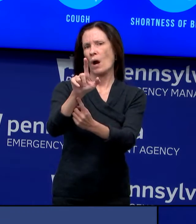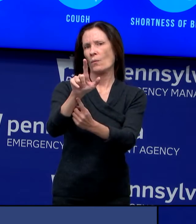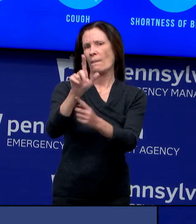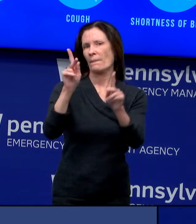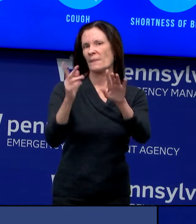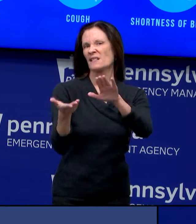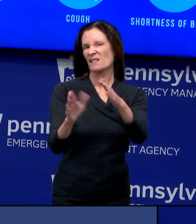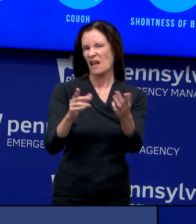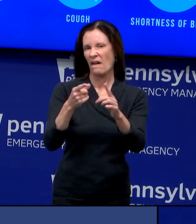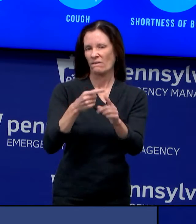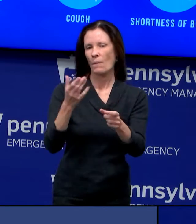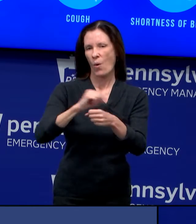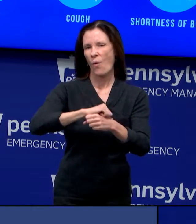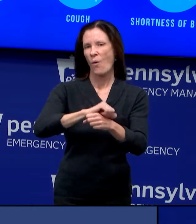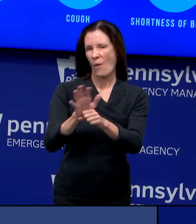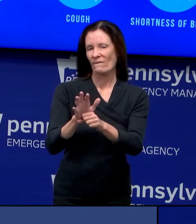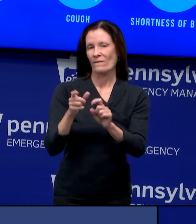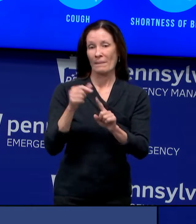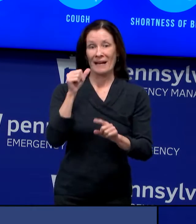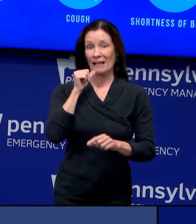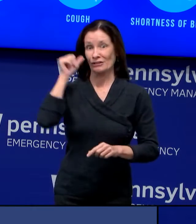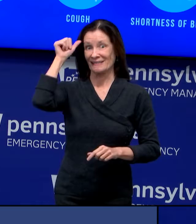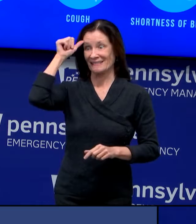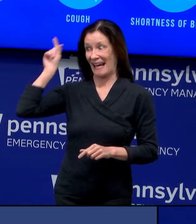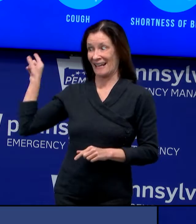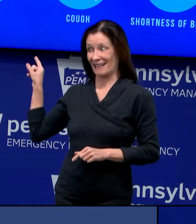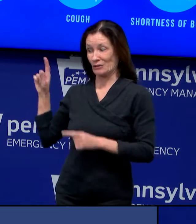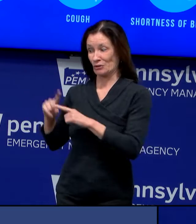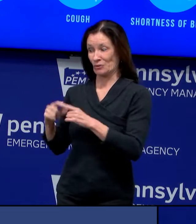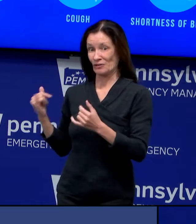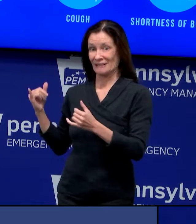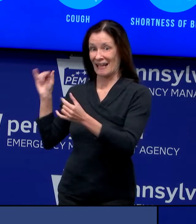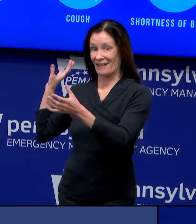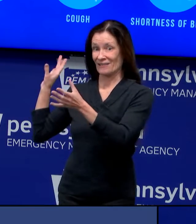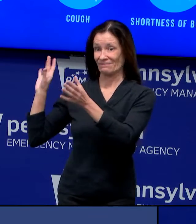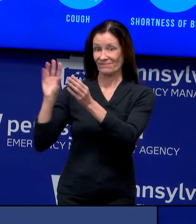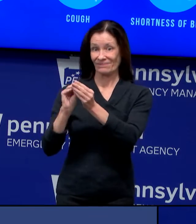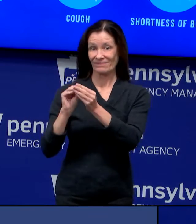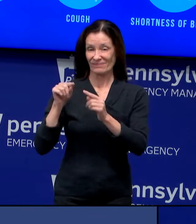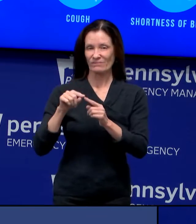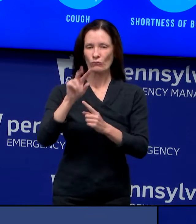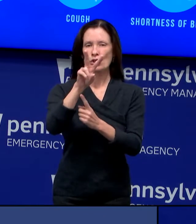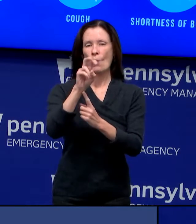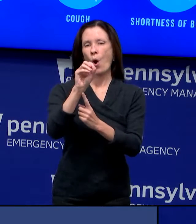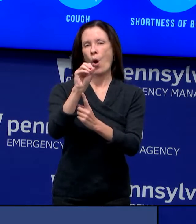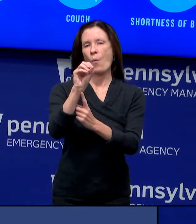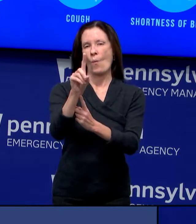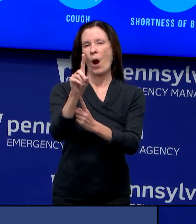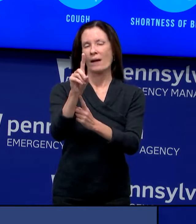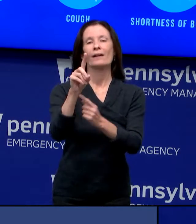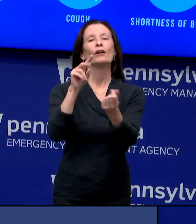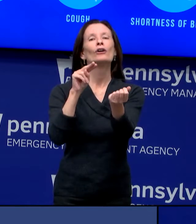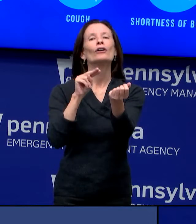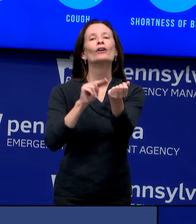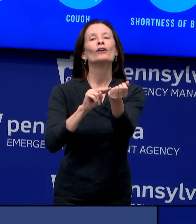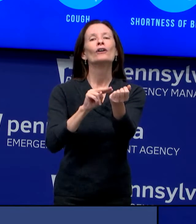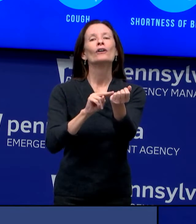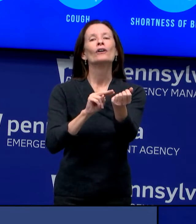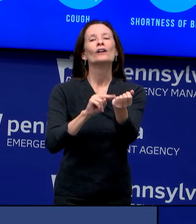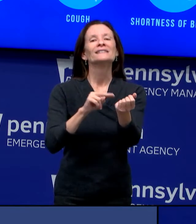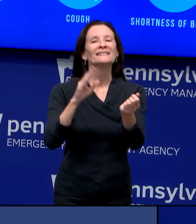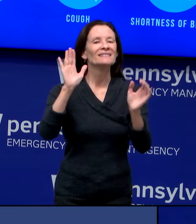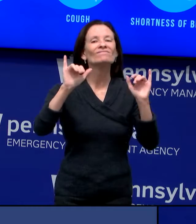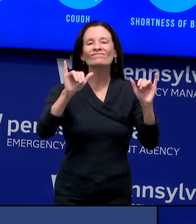reported yesterday. And that reflects that the probable deaths have been removed from the count because of